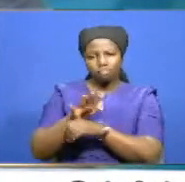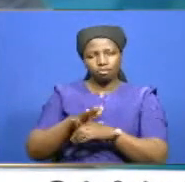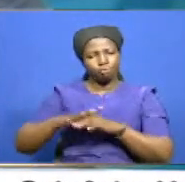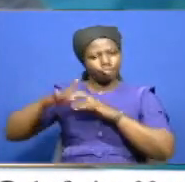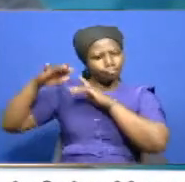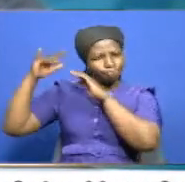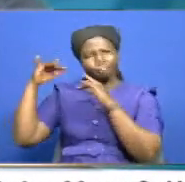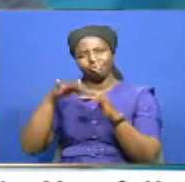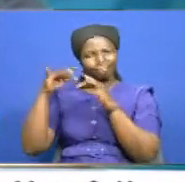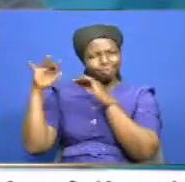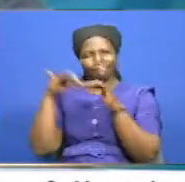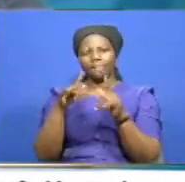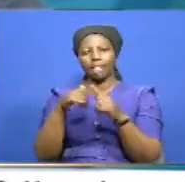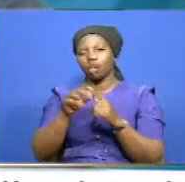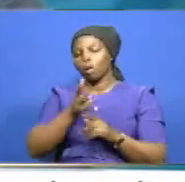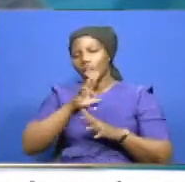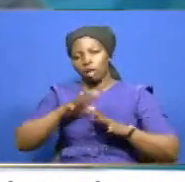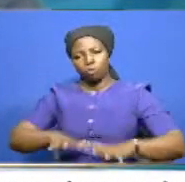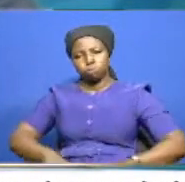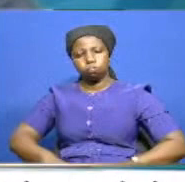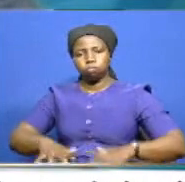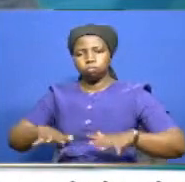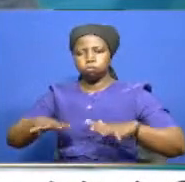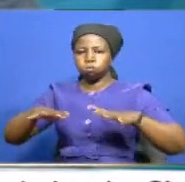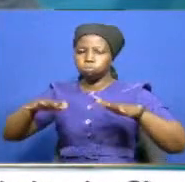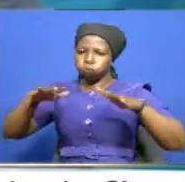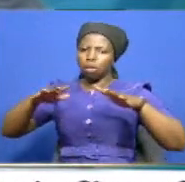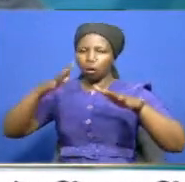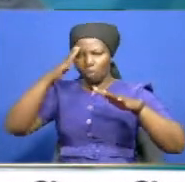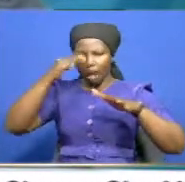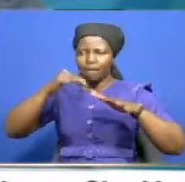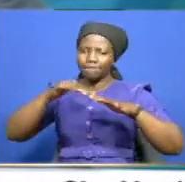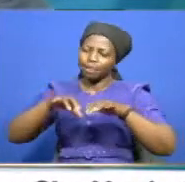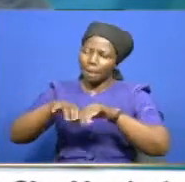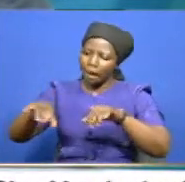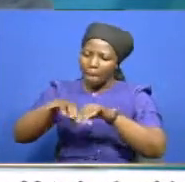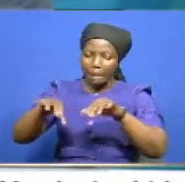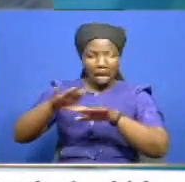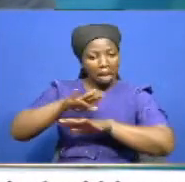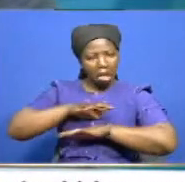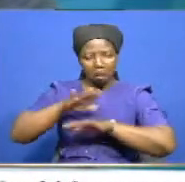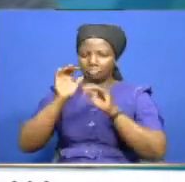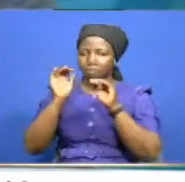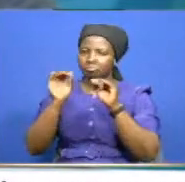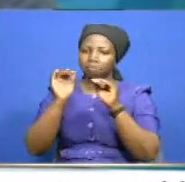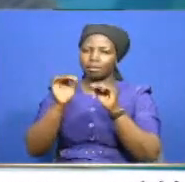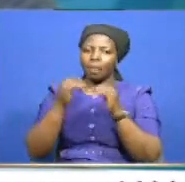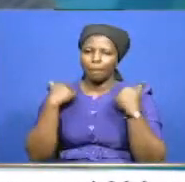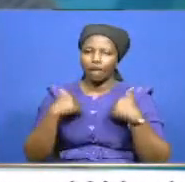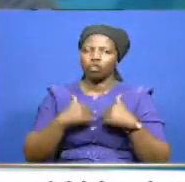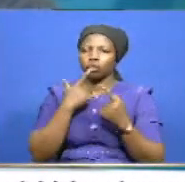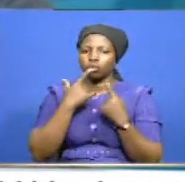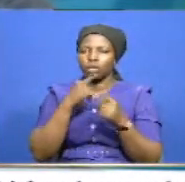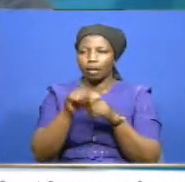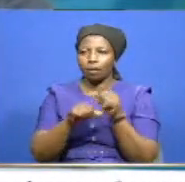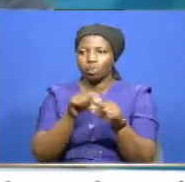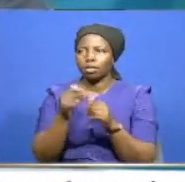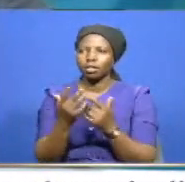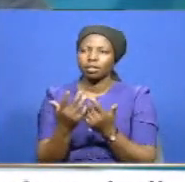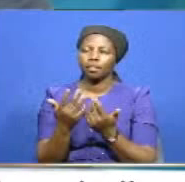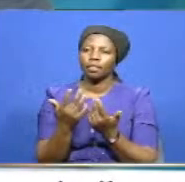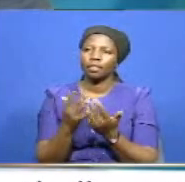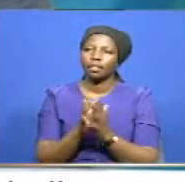not enough. The drainage system cannot. Hatuja change drainage system. But nikuwa nataka kusema kitu kuhusu, just as we are